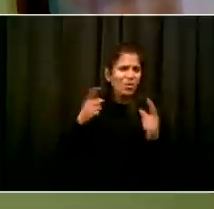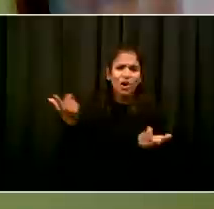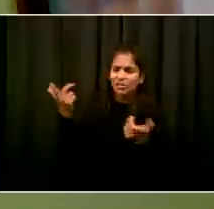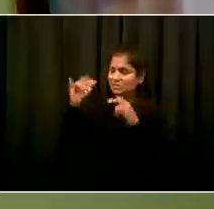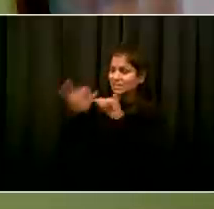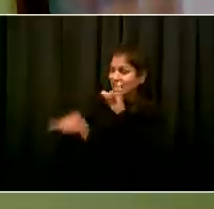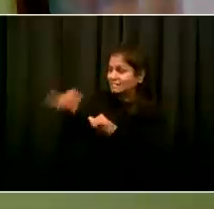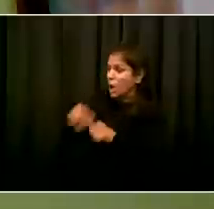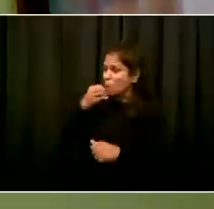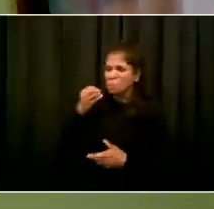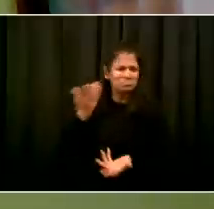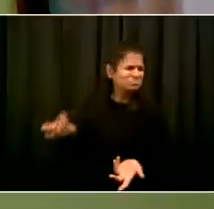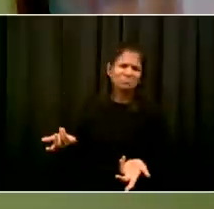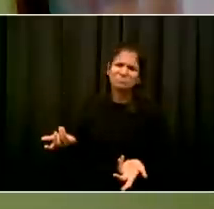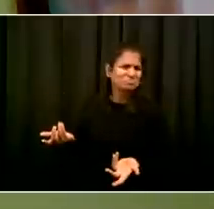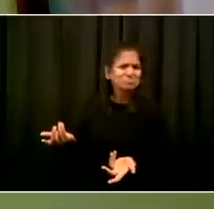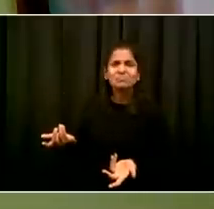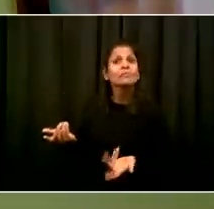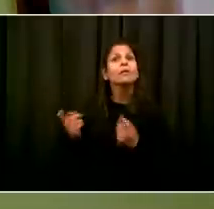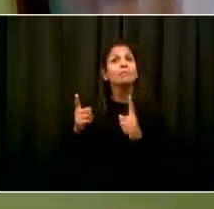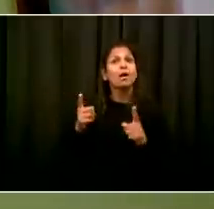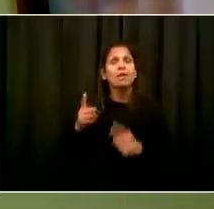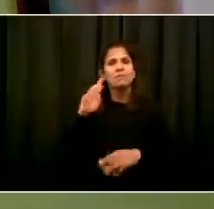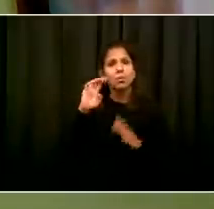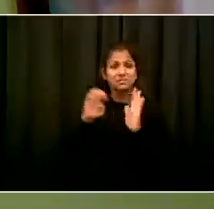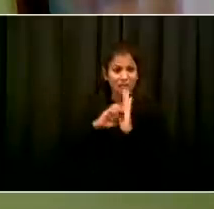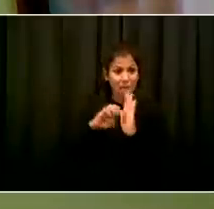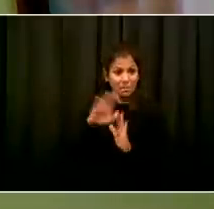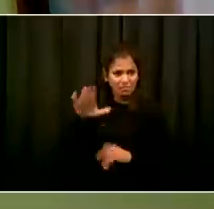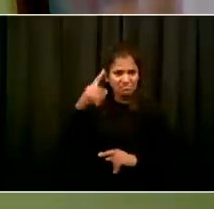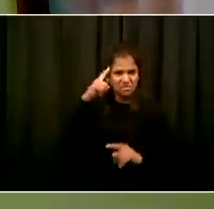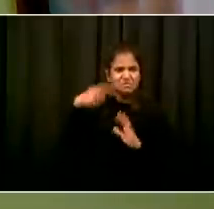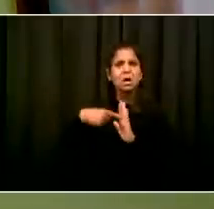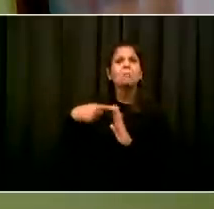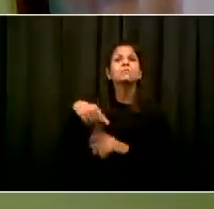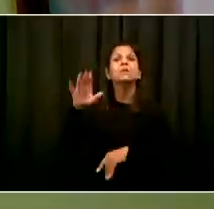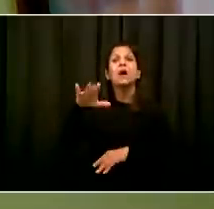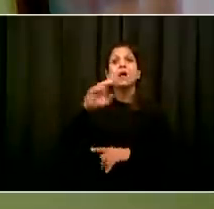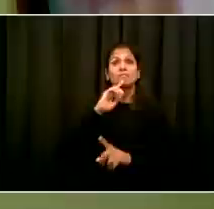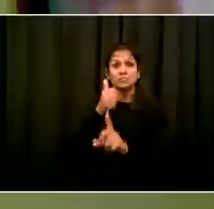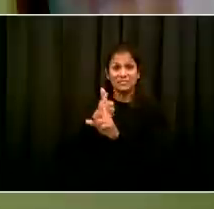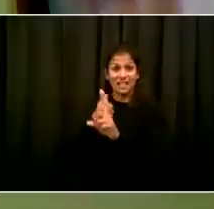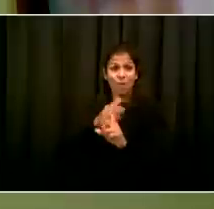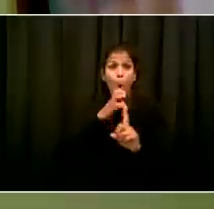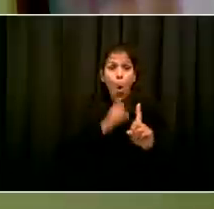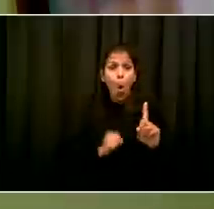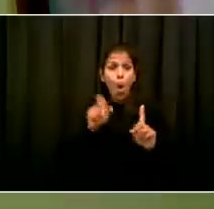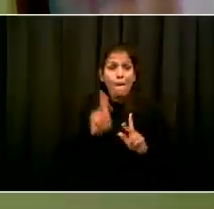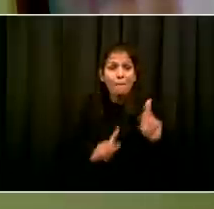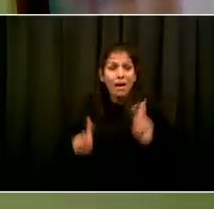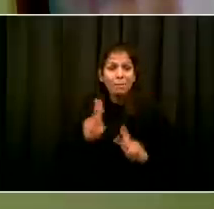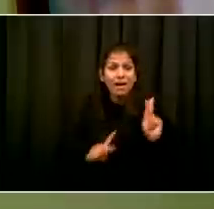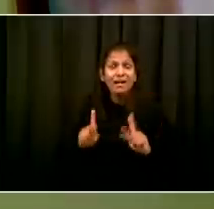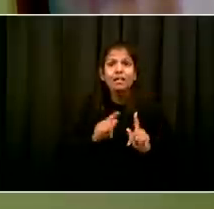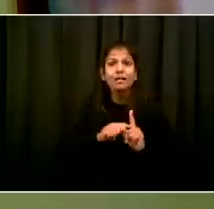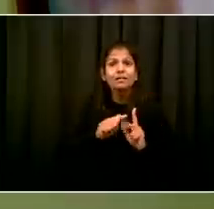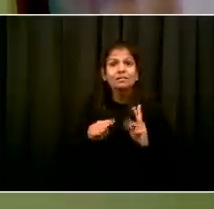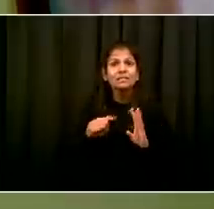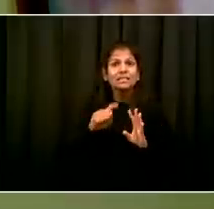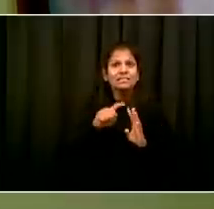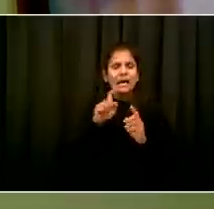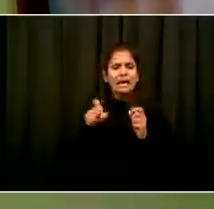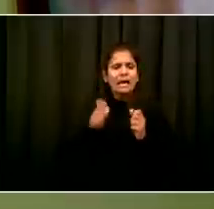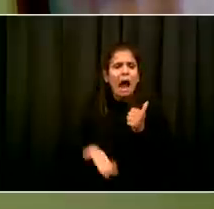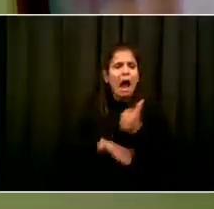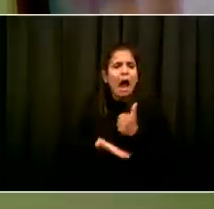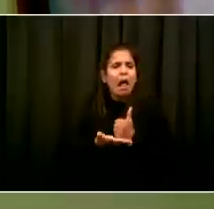just 1 or 2 degrees of separation from other people, and it's really not very effective to try to shield a very large population this way.